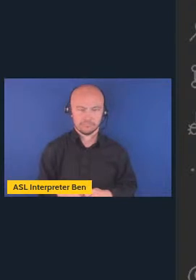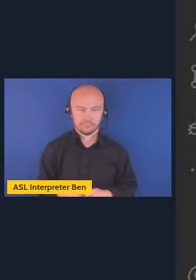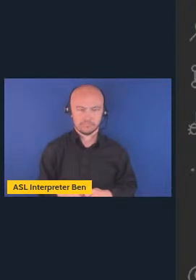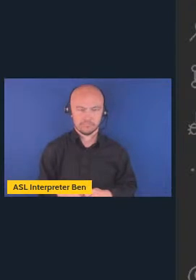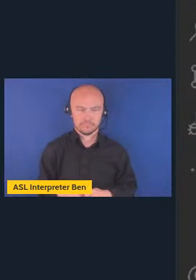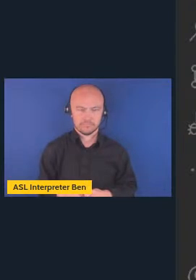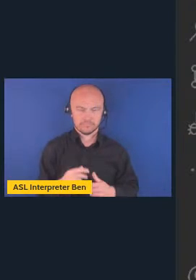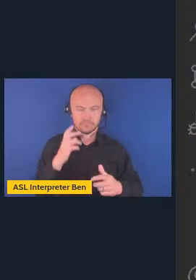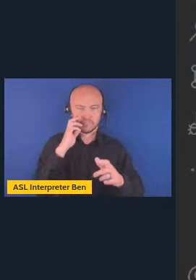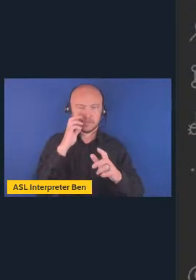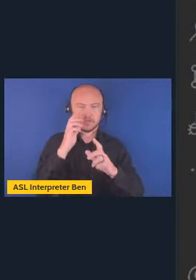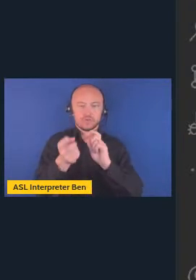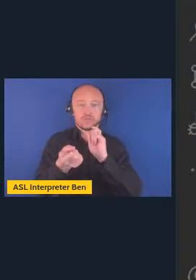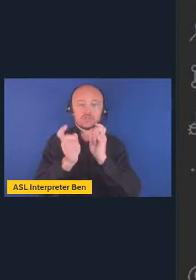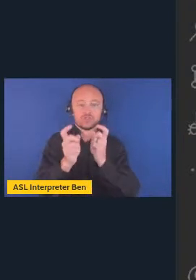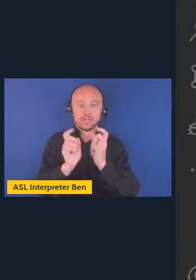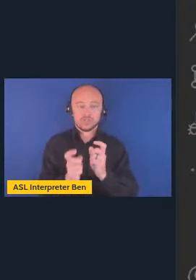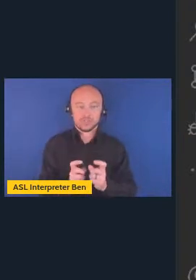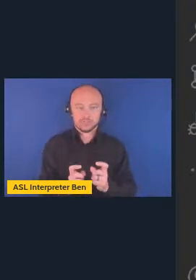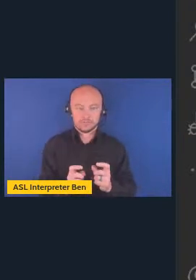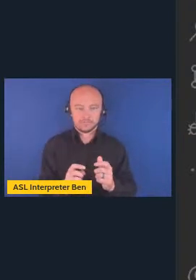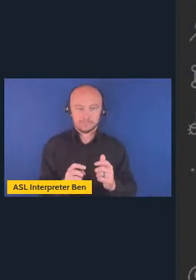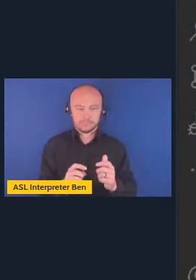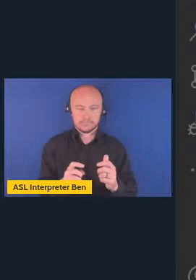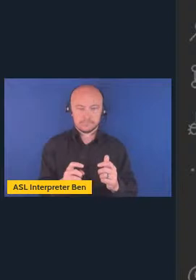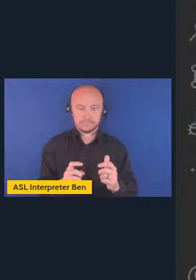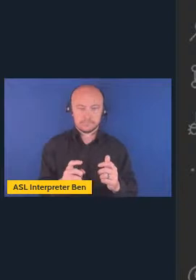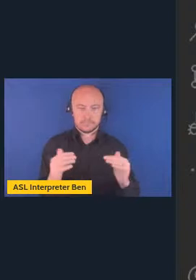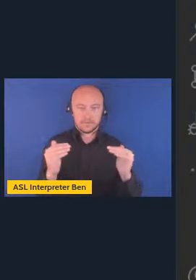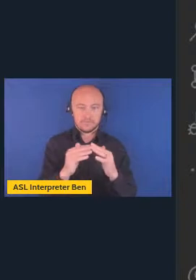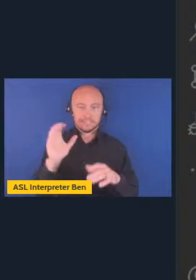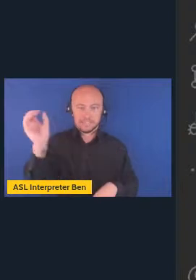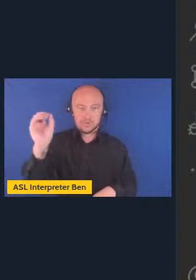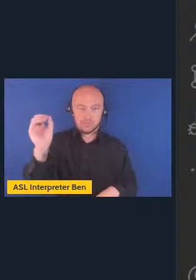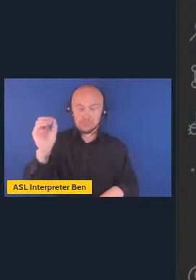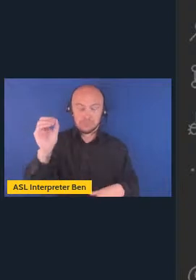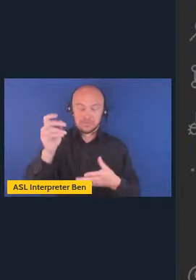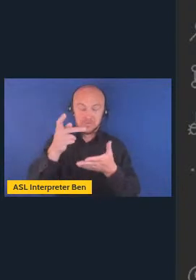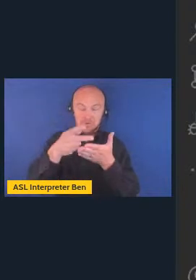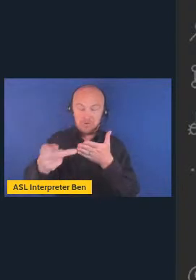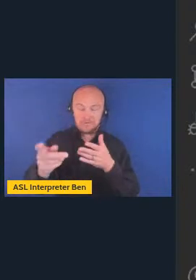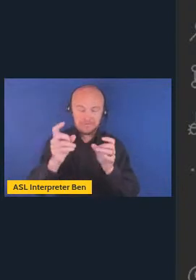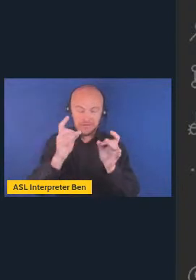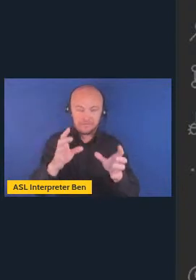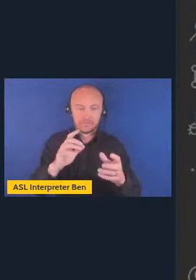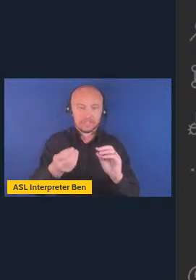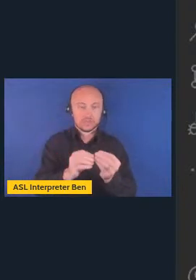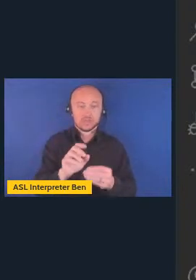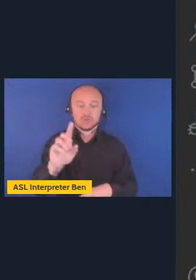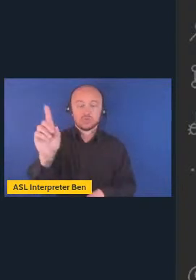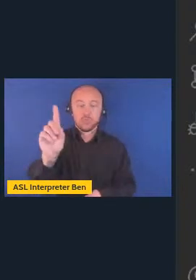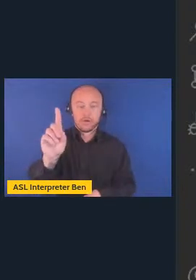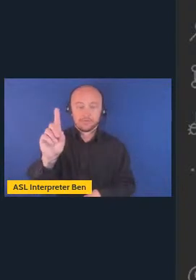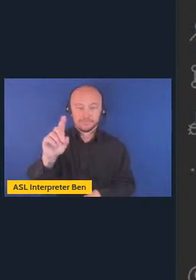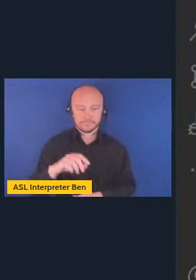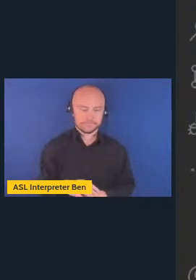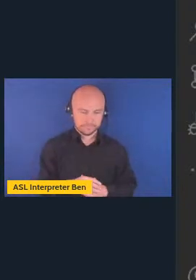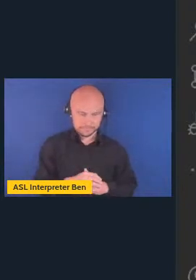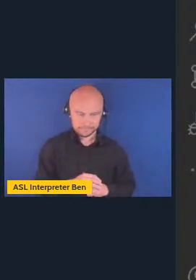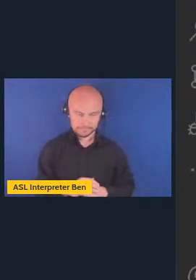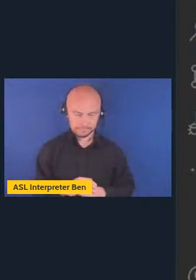let's change this to 1. So I hard-coded 0, which is pretty awful. Let's change this to 1. So I'm gonna